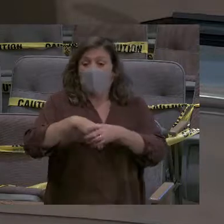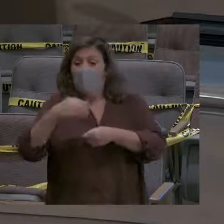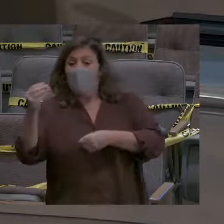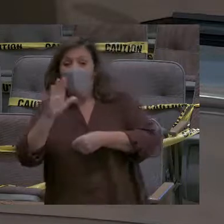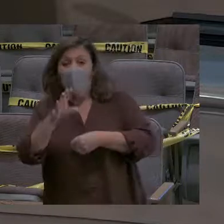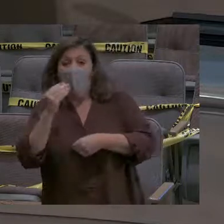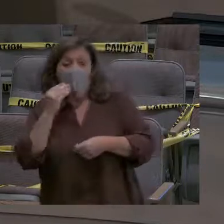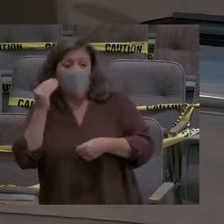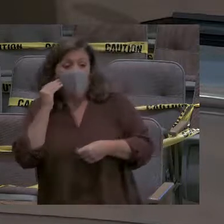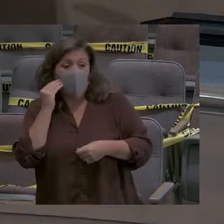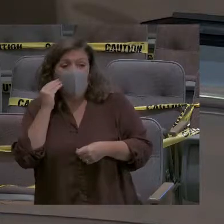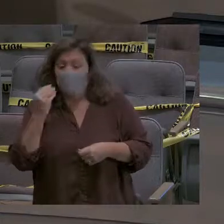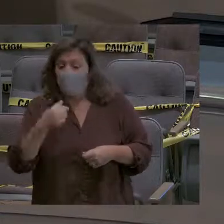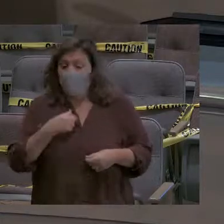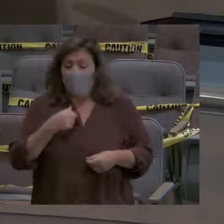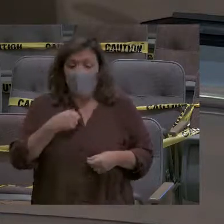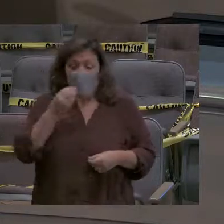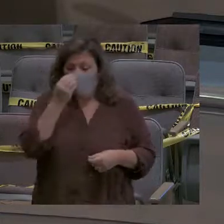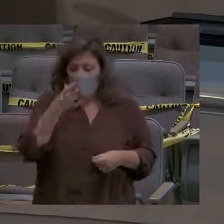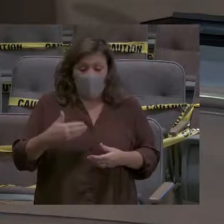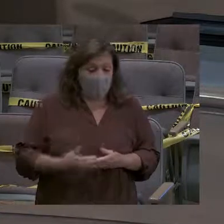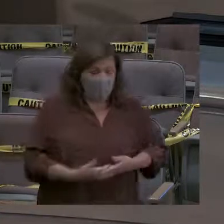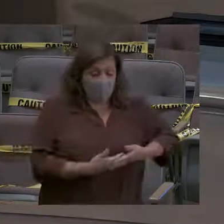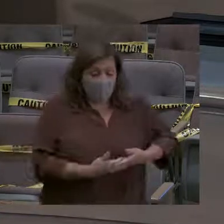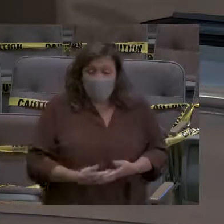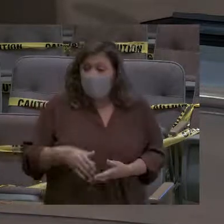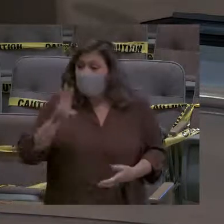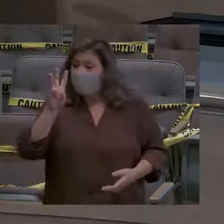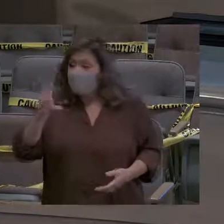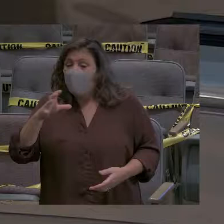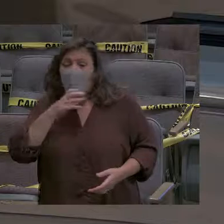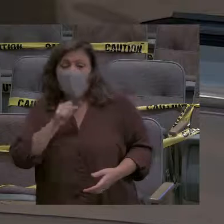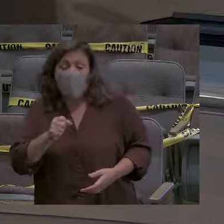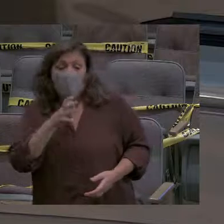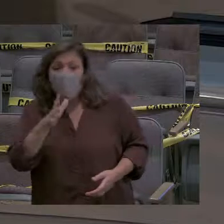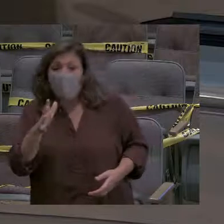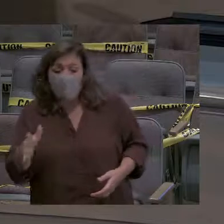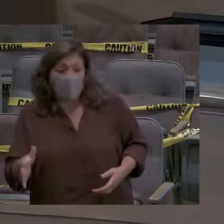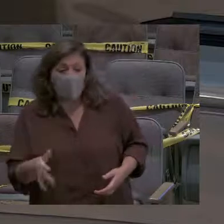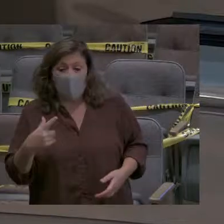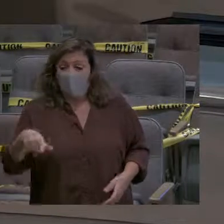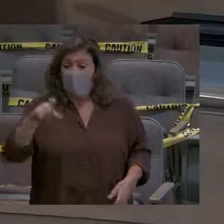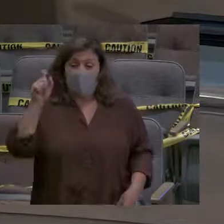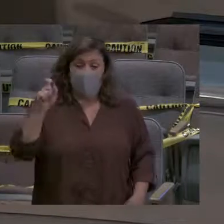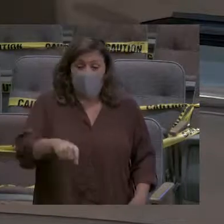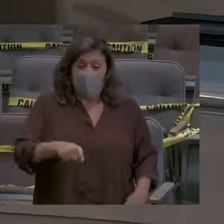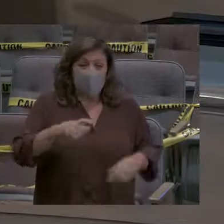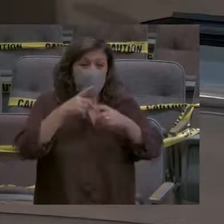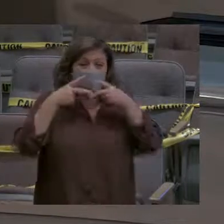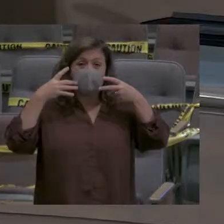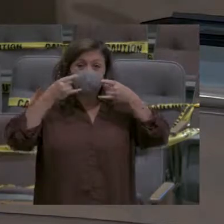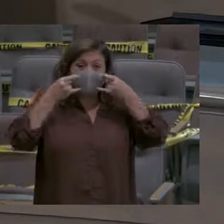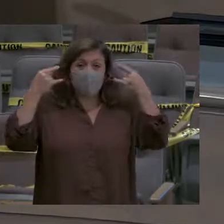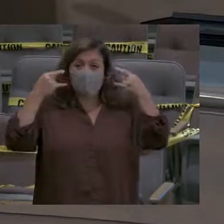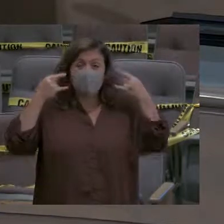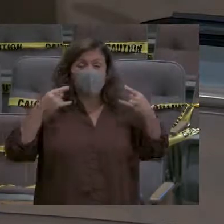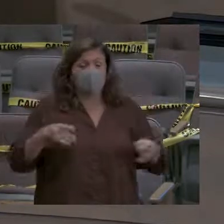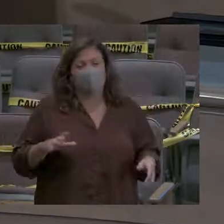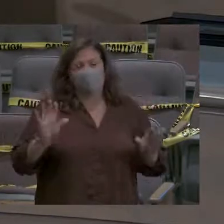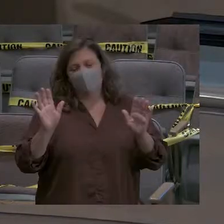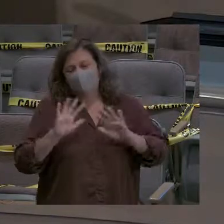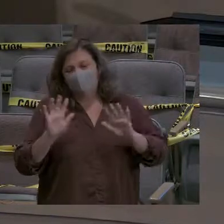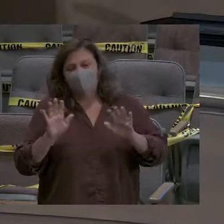home, whether an infant or a 65-year-old grandmother, has to wear a mask. I don't think that that